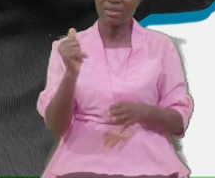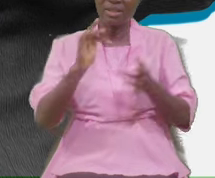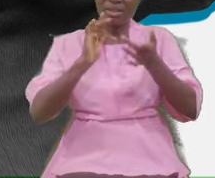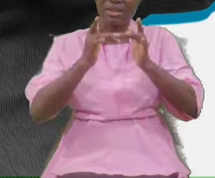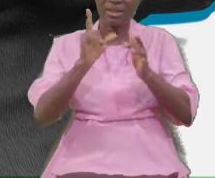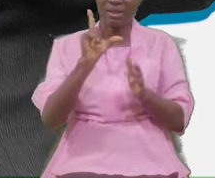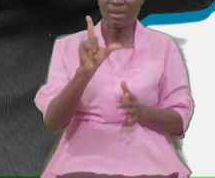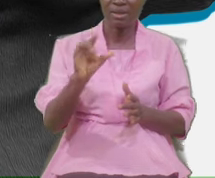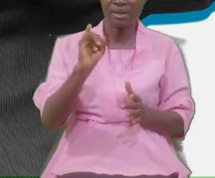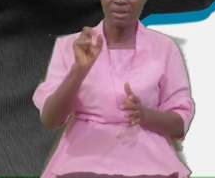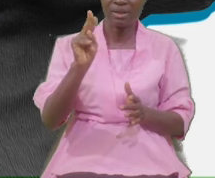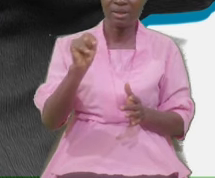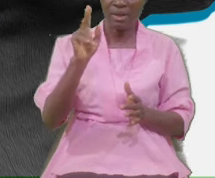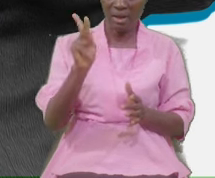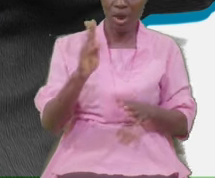your